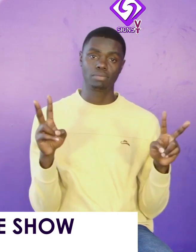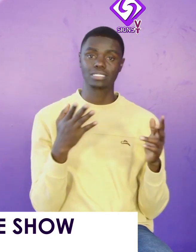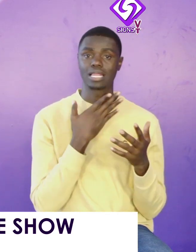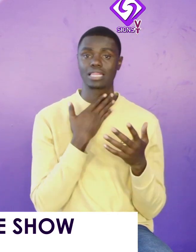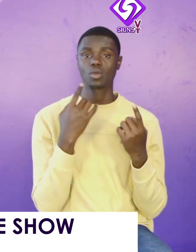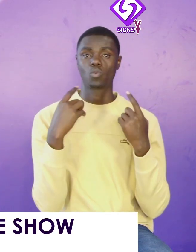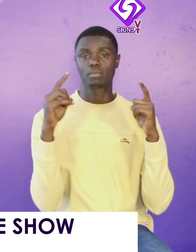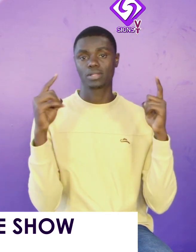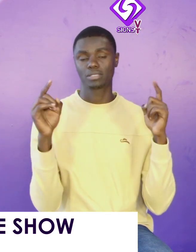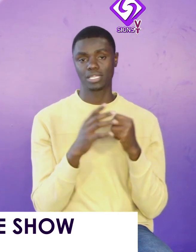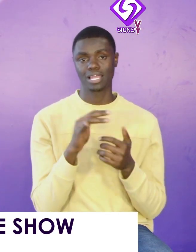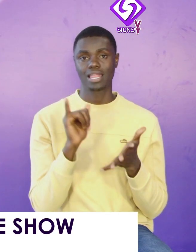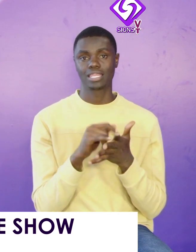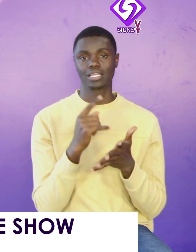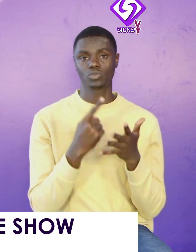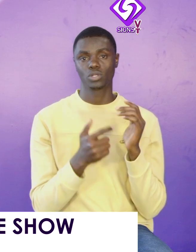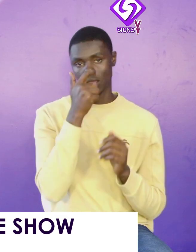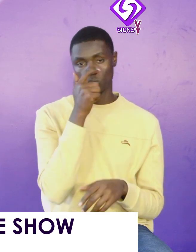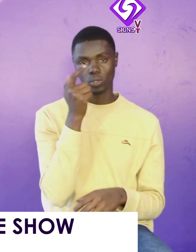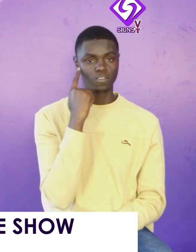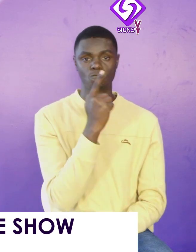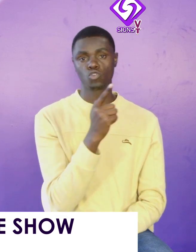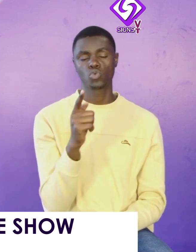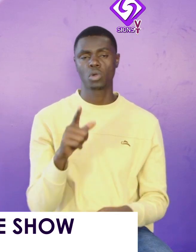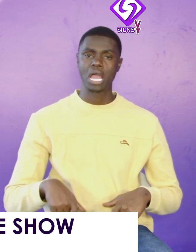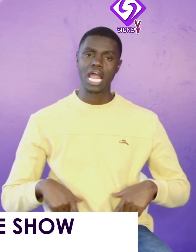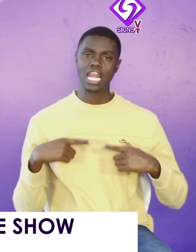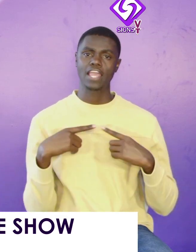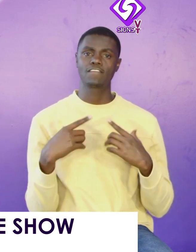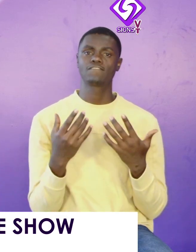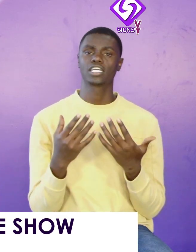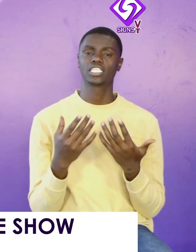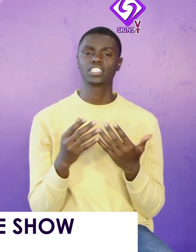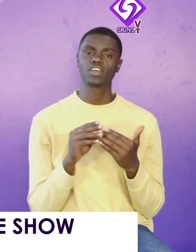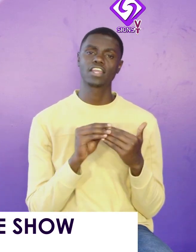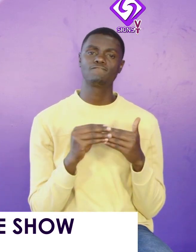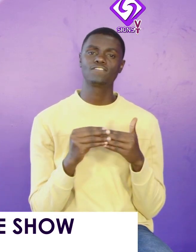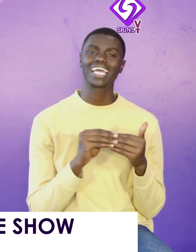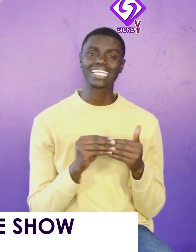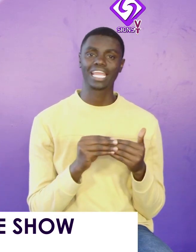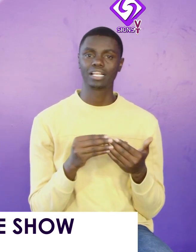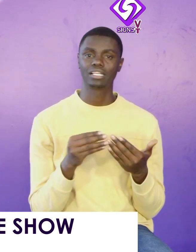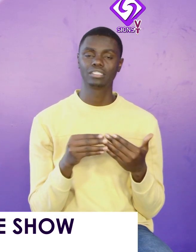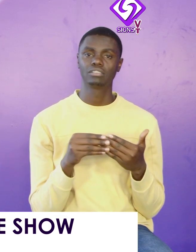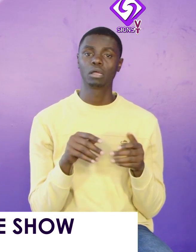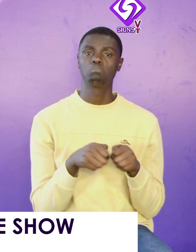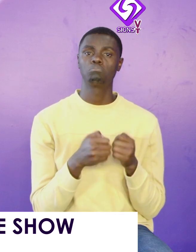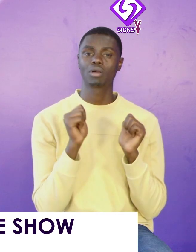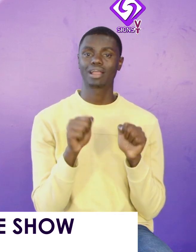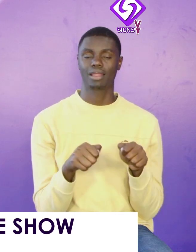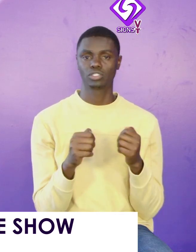prosperity. That is what I wish for you. Life is fragile. Handle it with prayer and a lot of